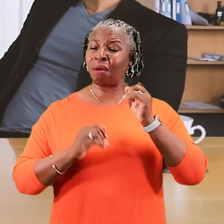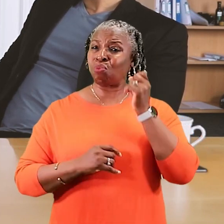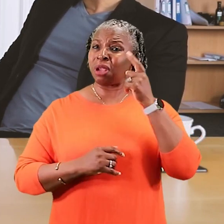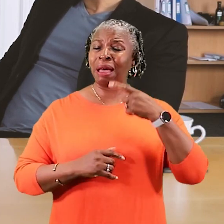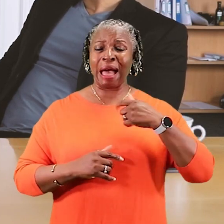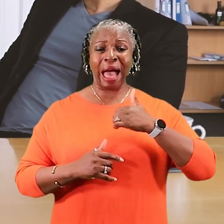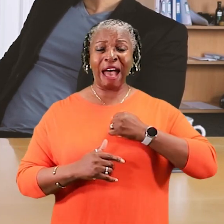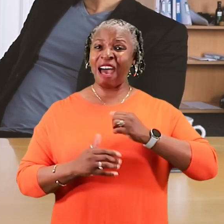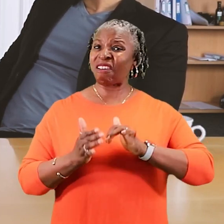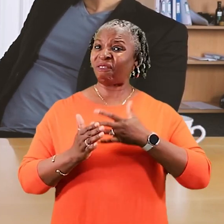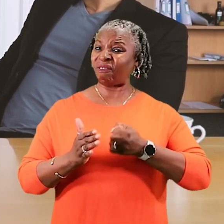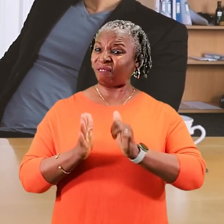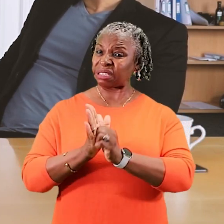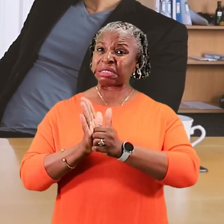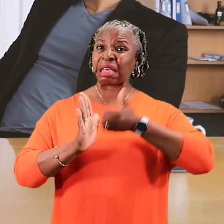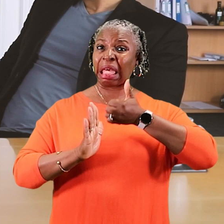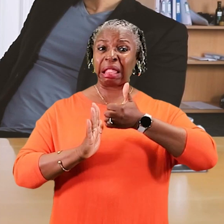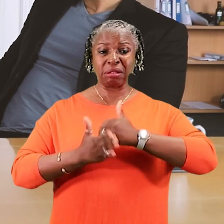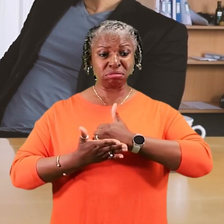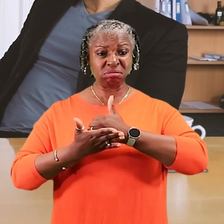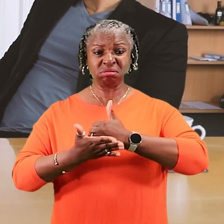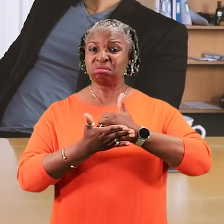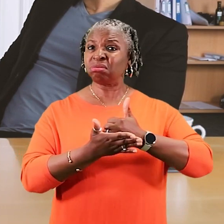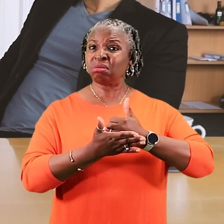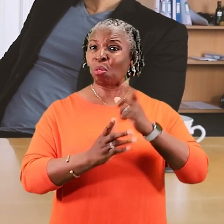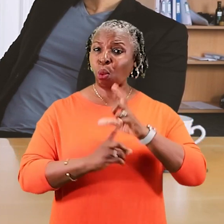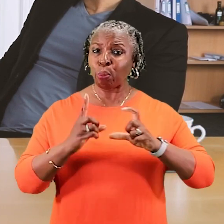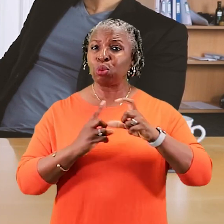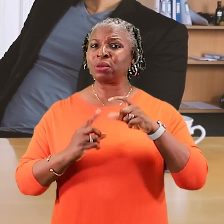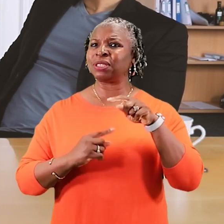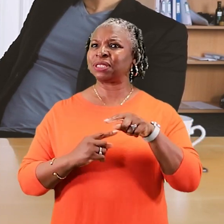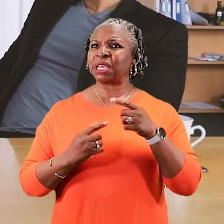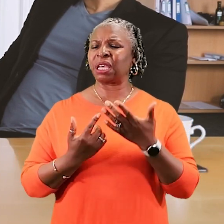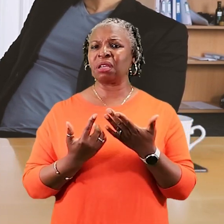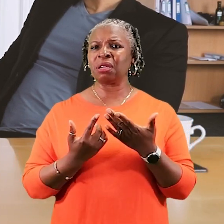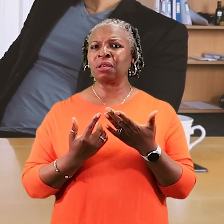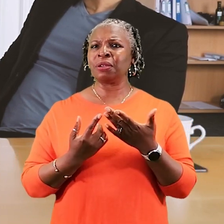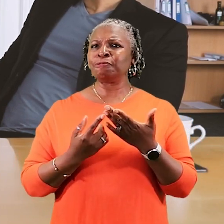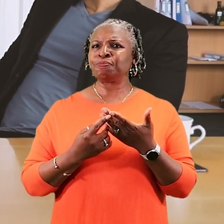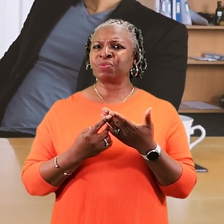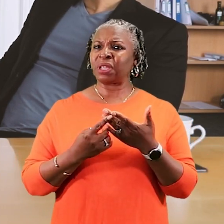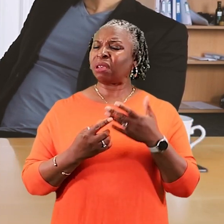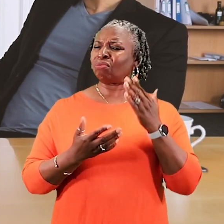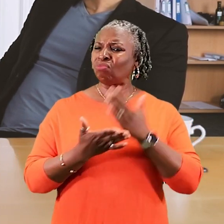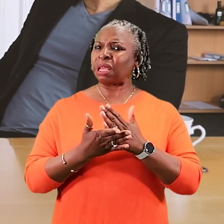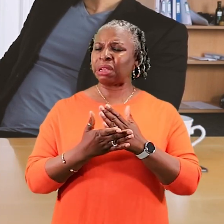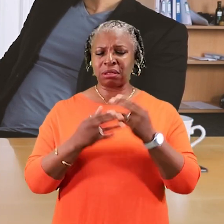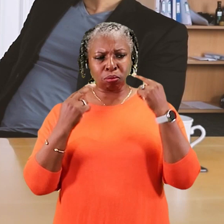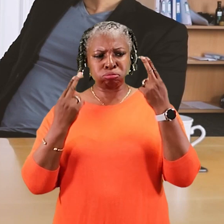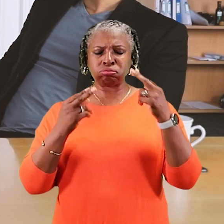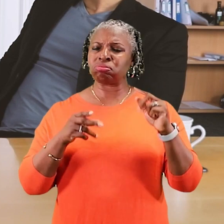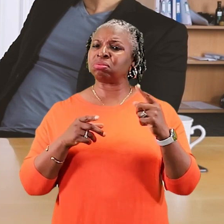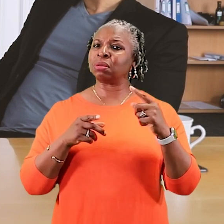able to help in a crisis, but also any involvement I've ever had politically was about standing up and